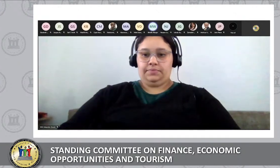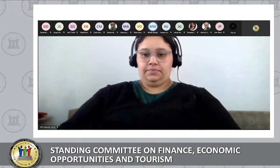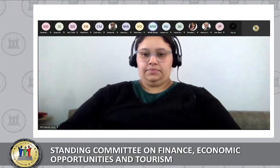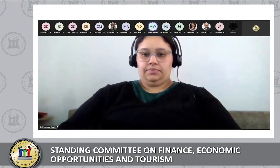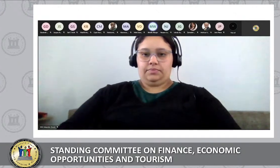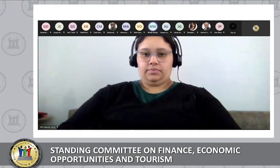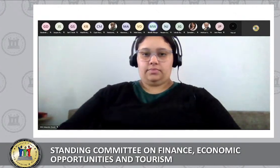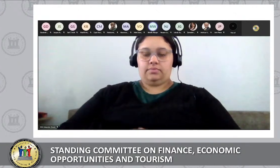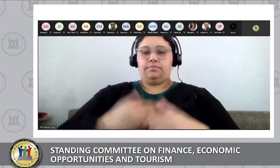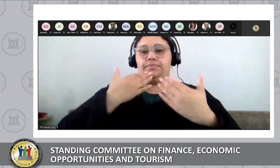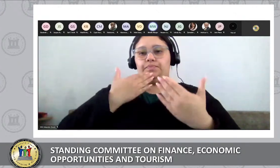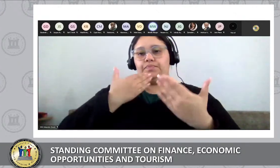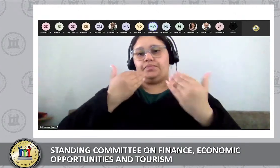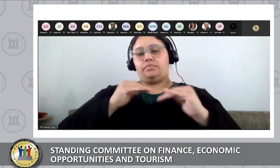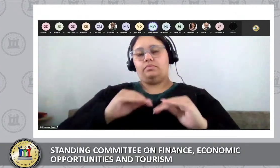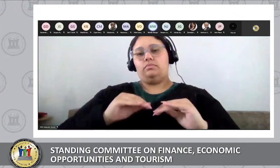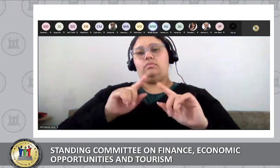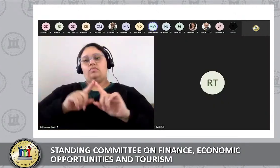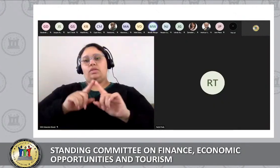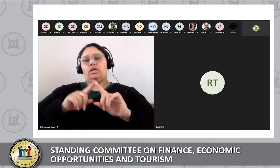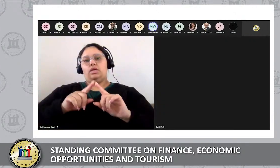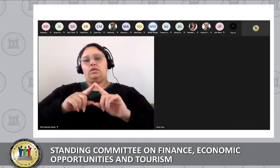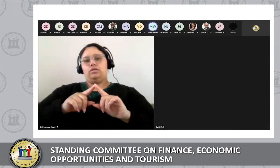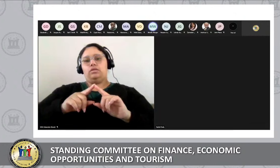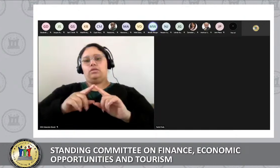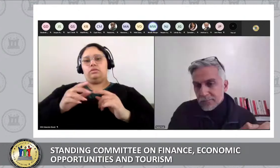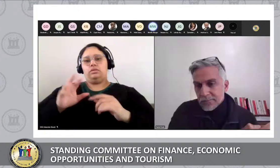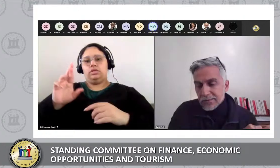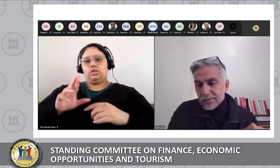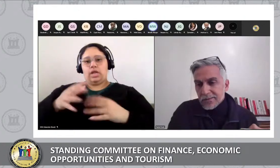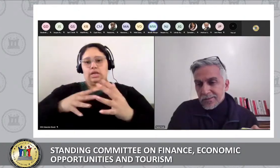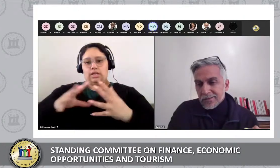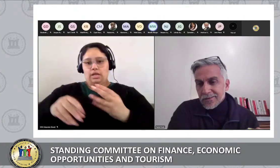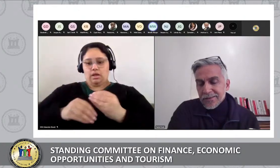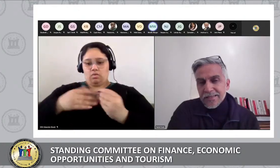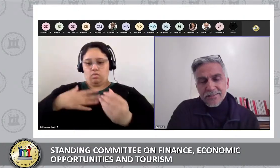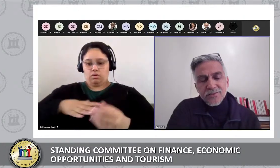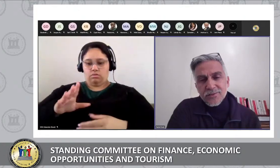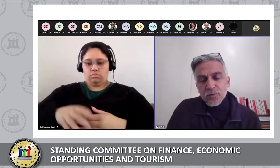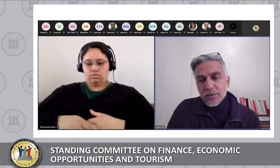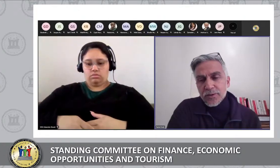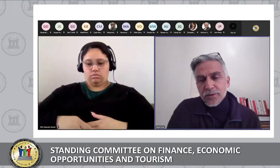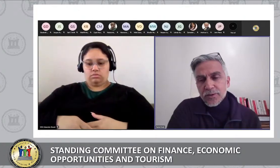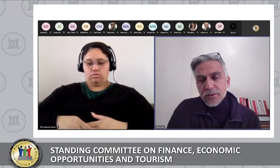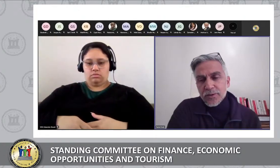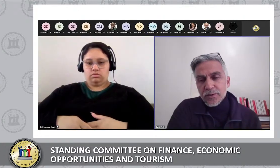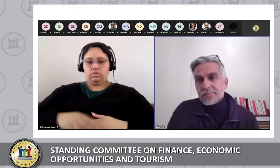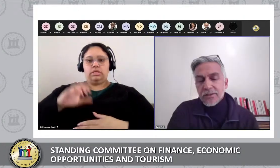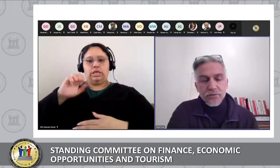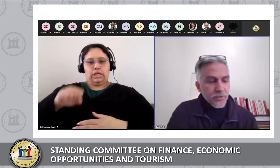Thank you. DDG Topi, would you like to add on anything? Yes, I just